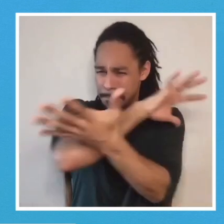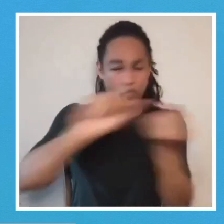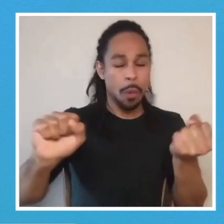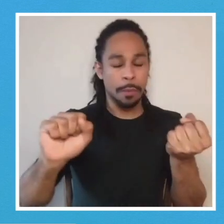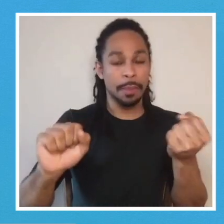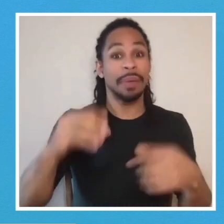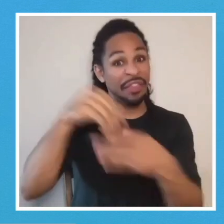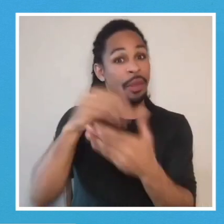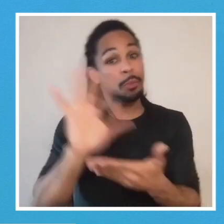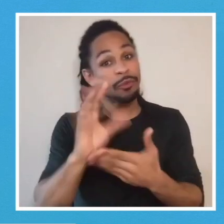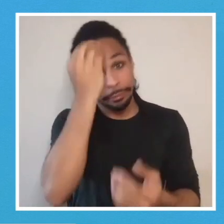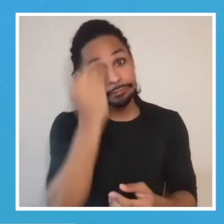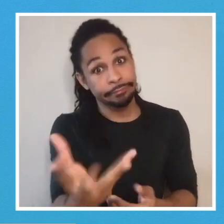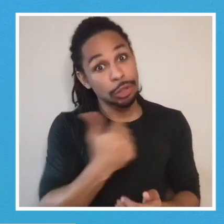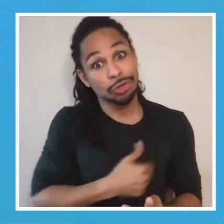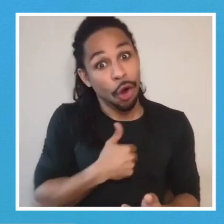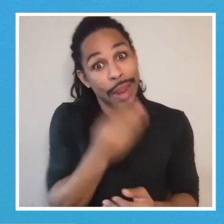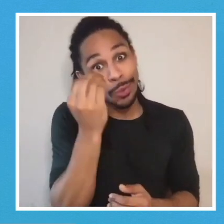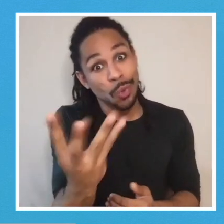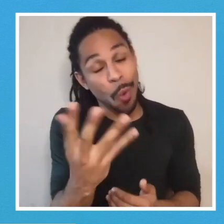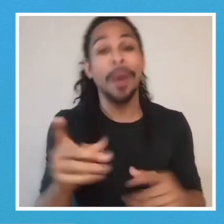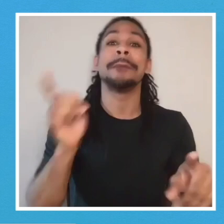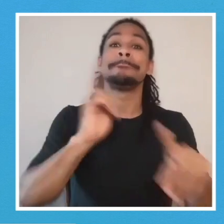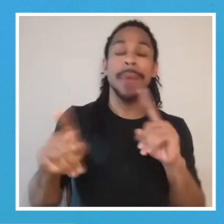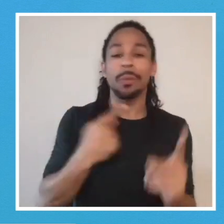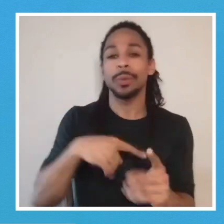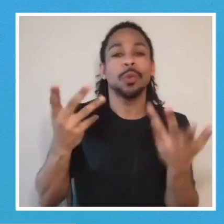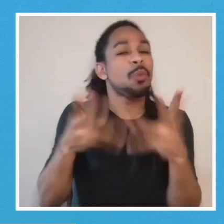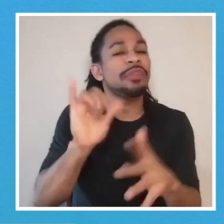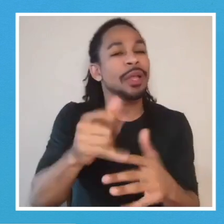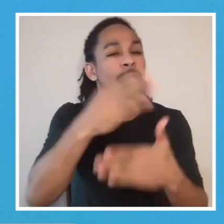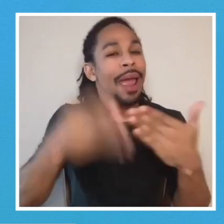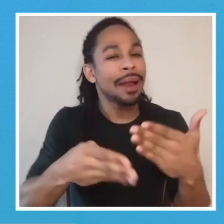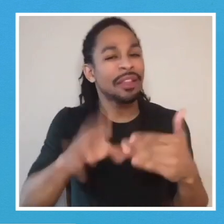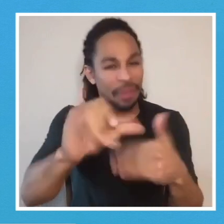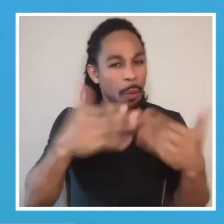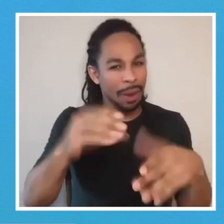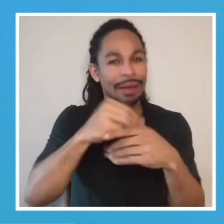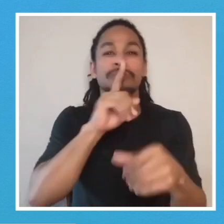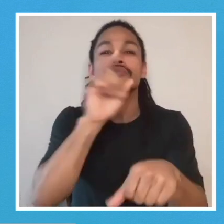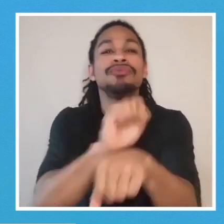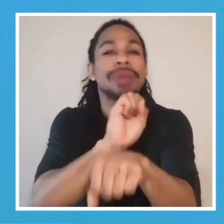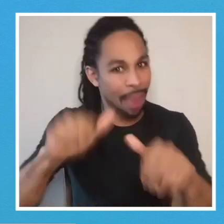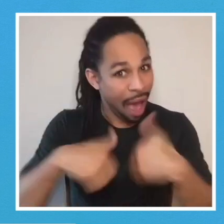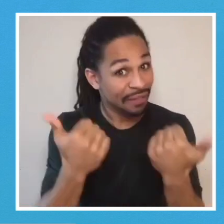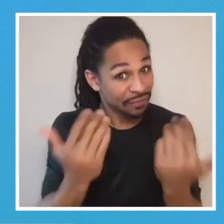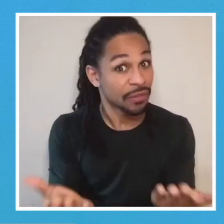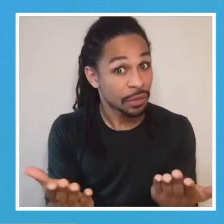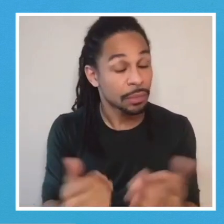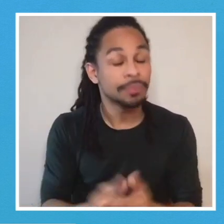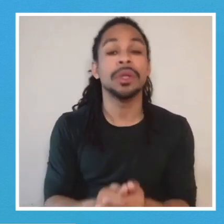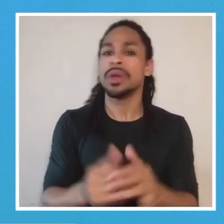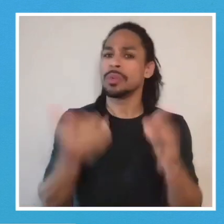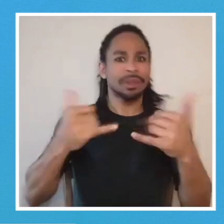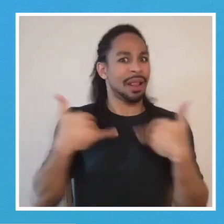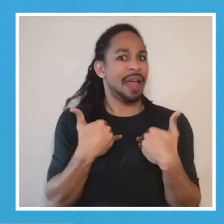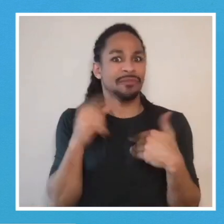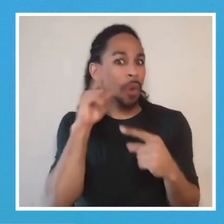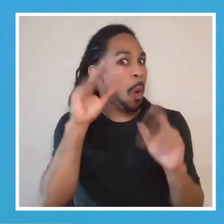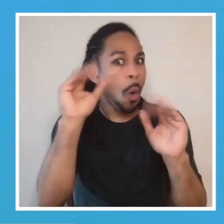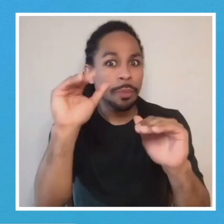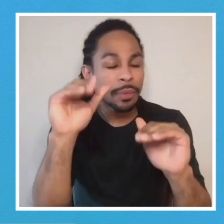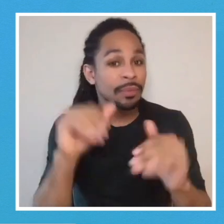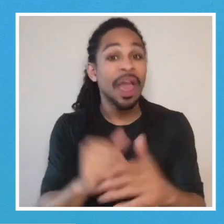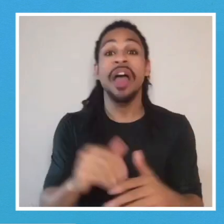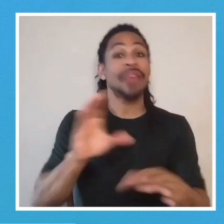way in real life. You see, there's still hope. Just as the real world don't look up movement